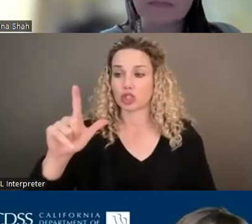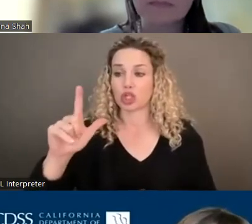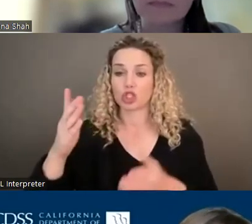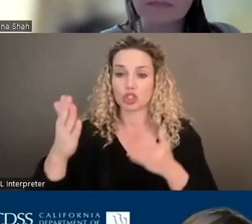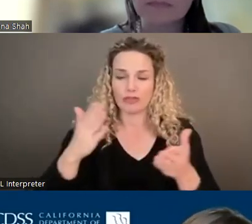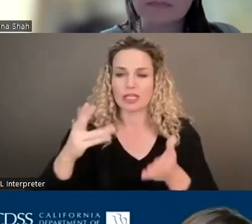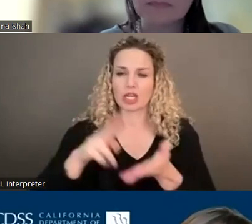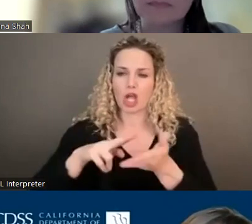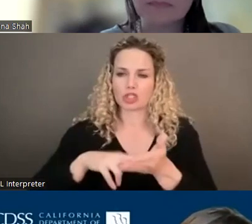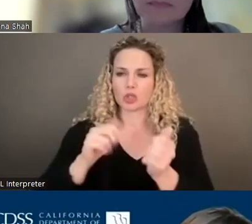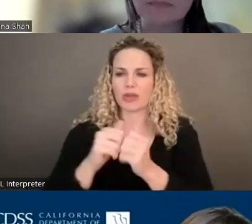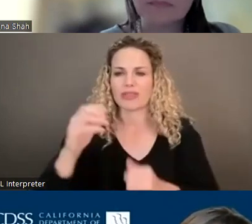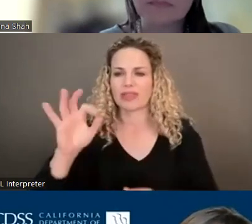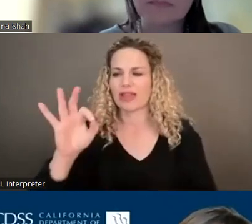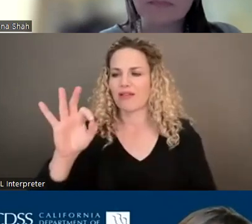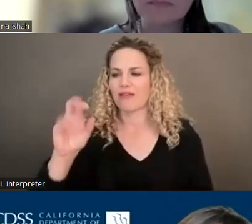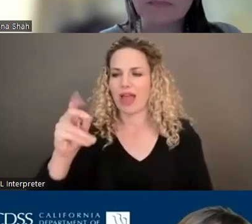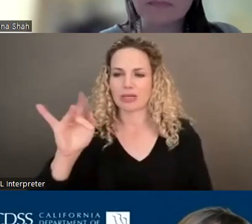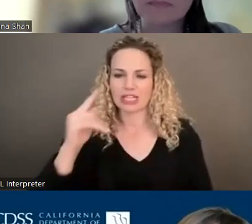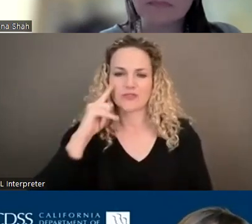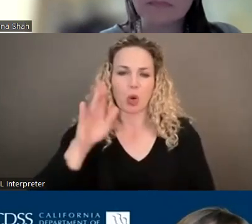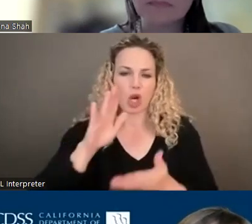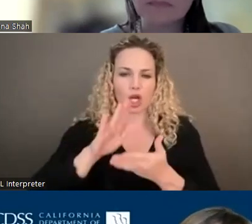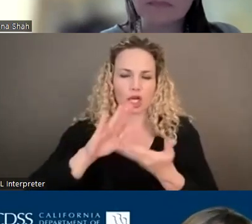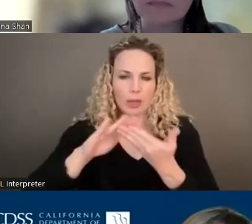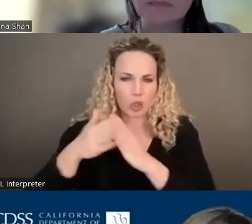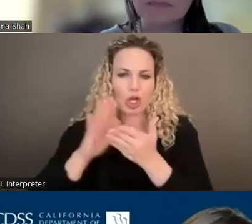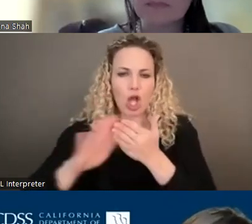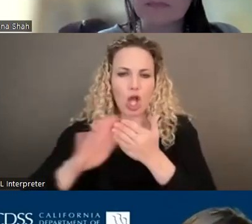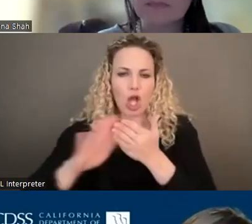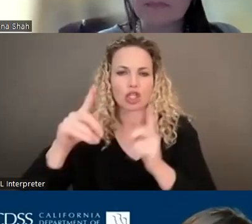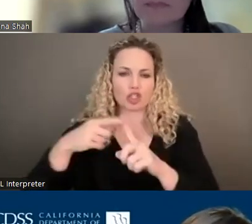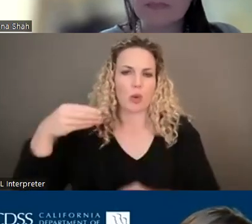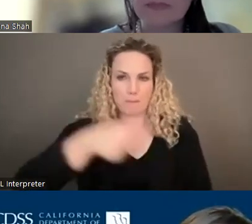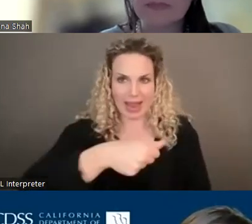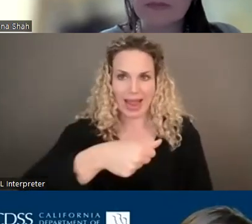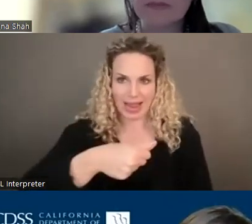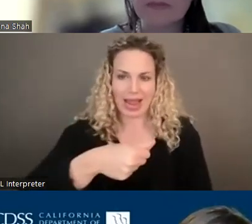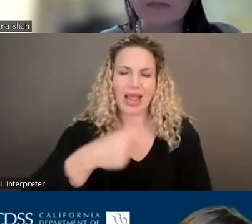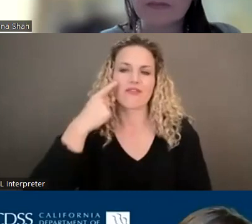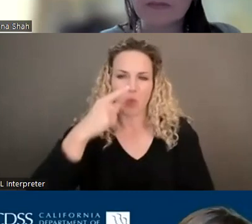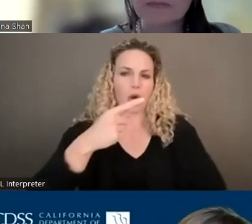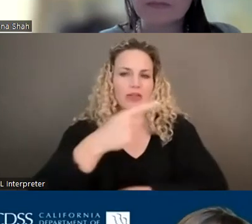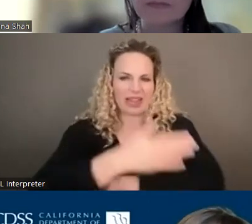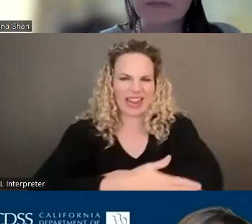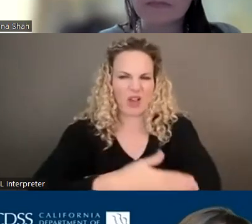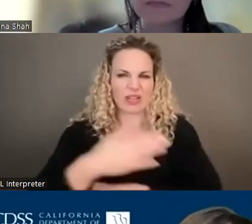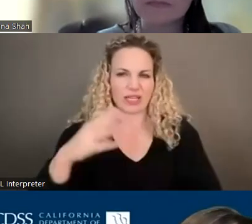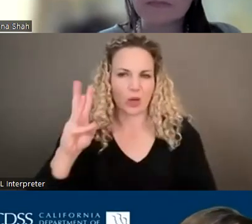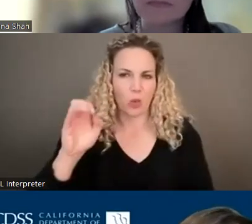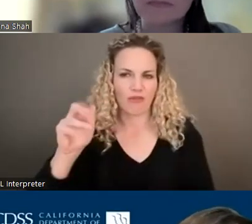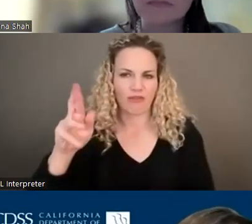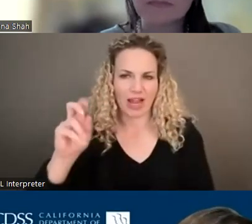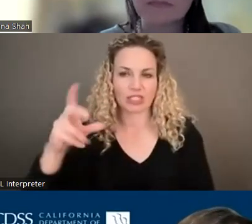contracted with the Foundation for California Community Colleges to issue those payments on behalf of the County Welfare Department. So